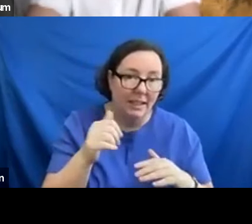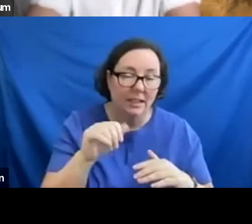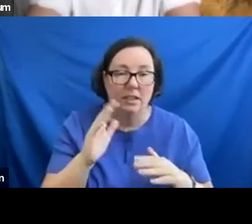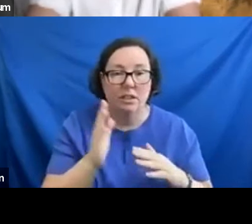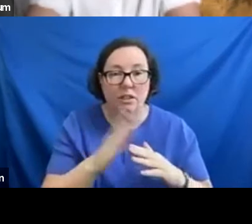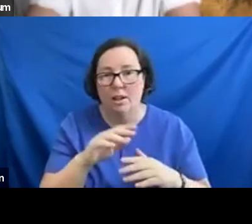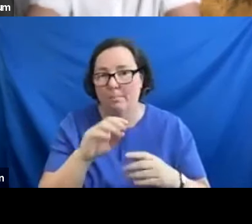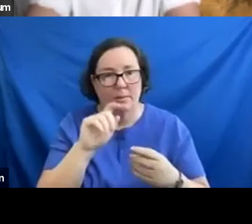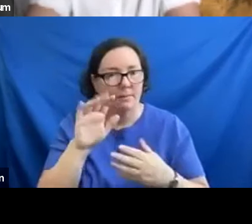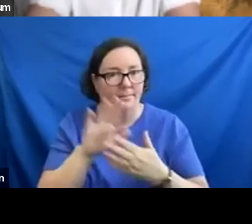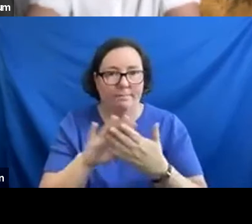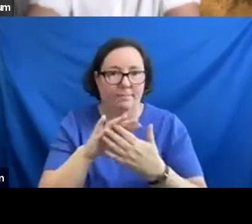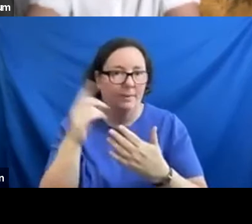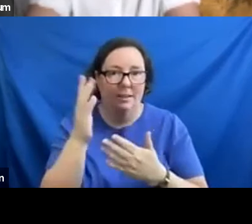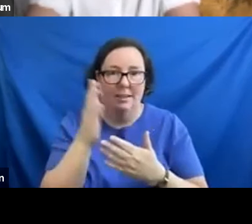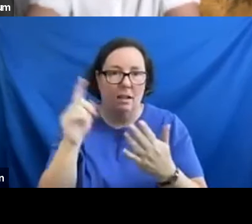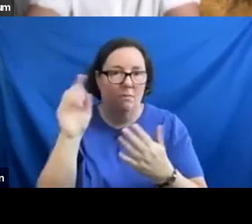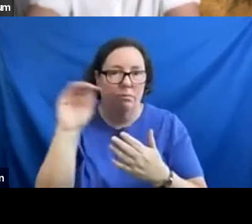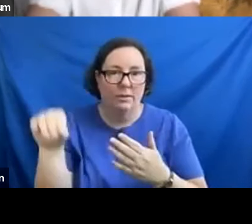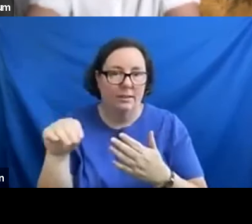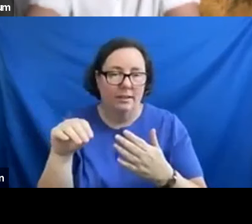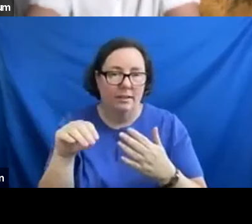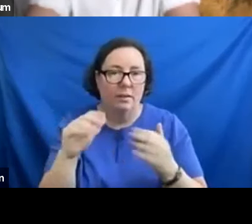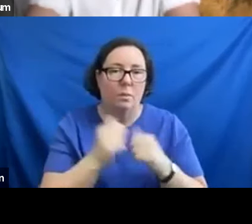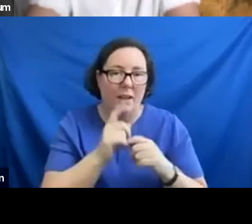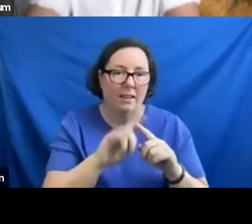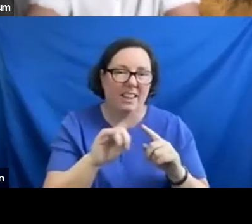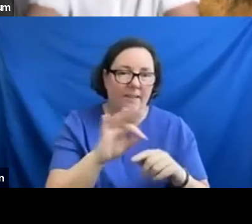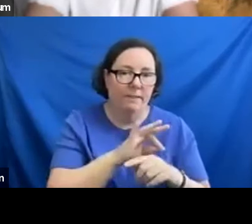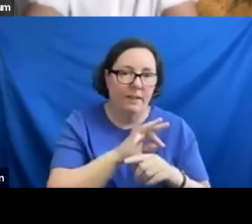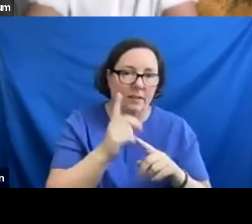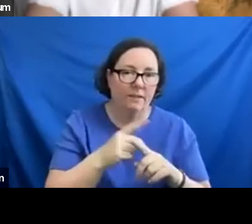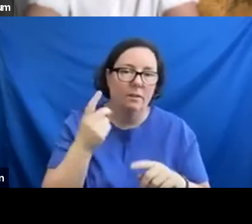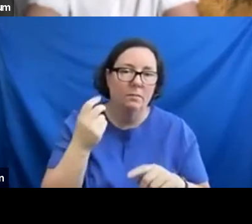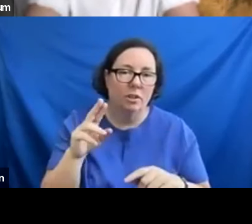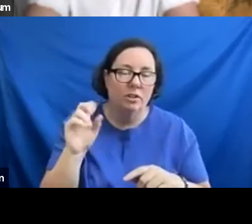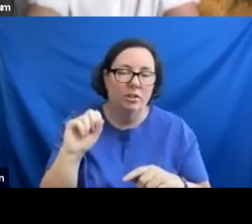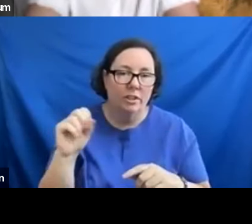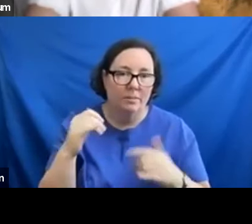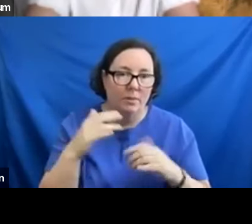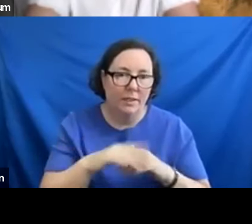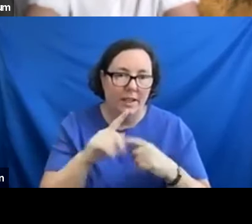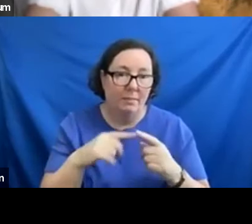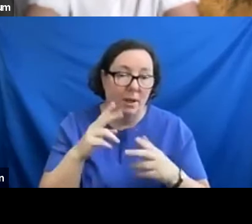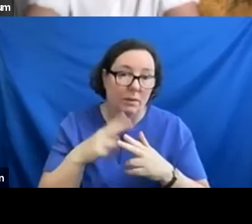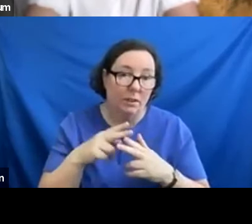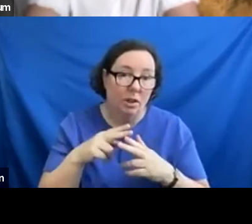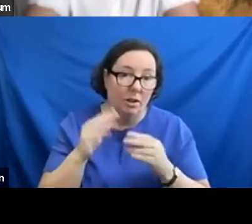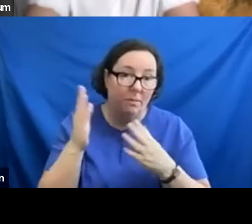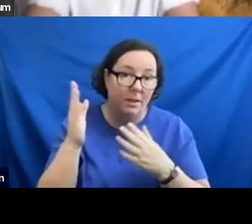plan, especially with some of the other factors that Dr. Shepard introduced to us tonight around the notion of teacher